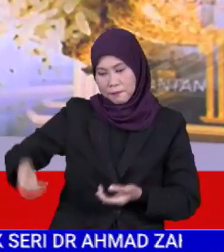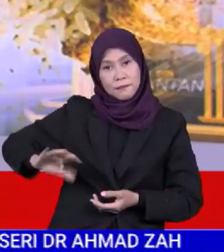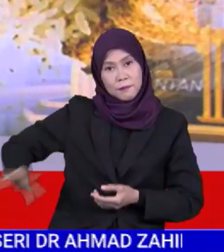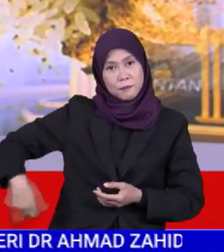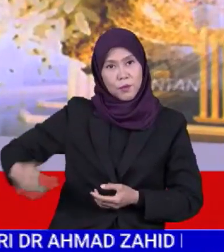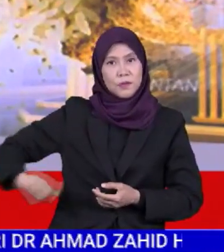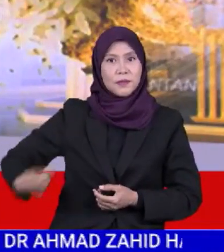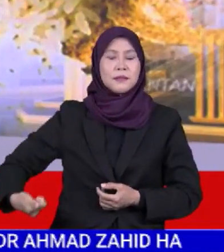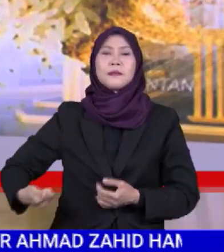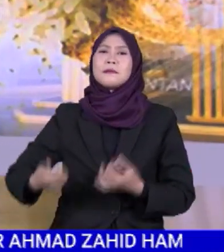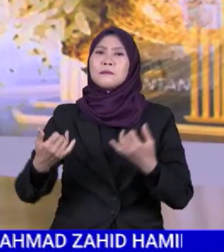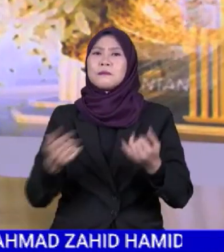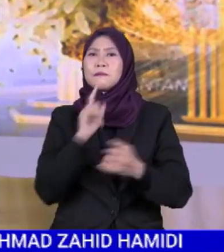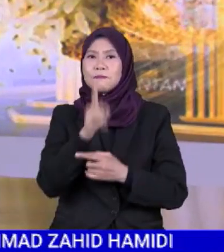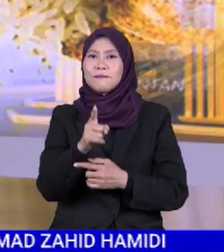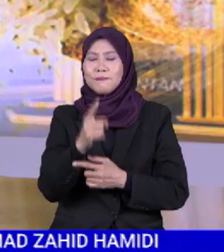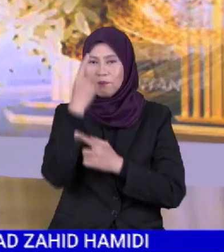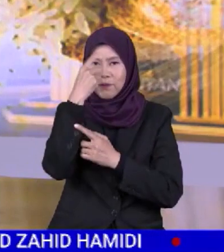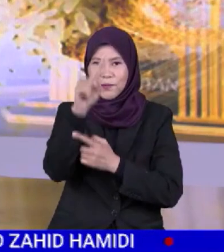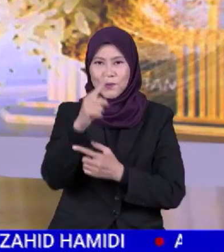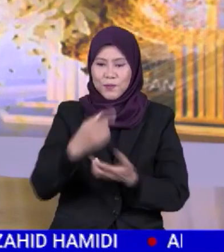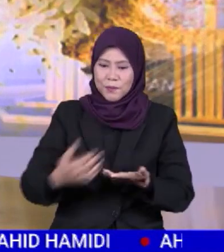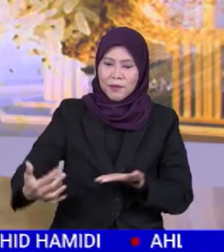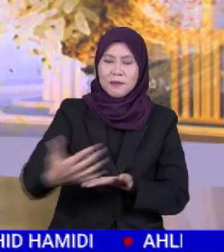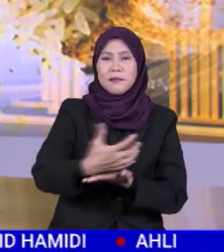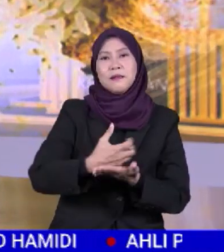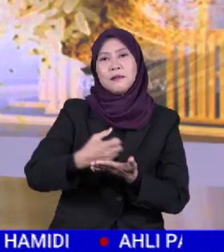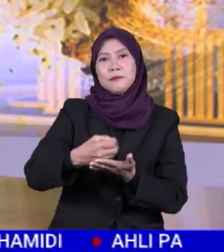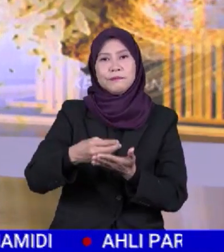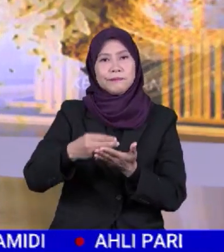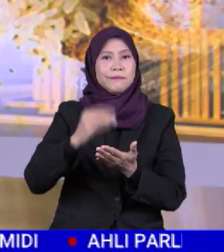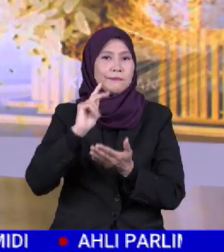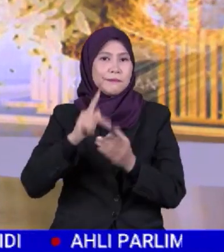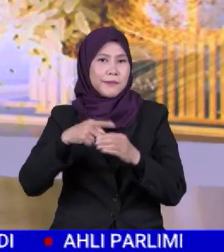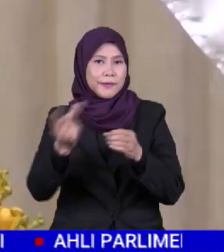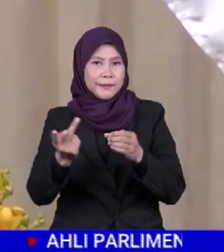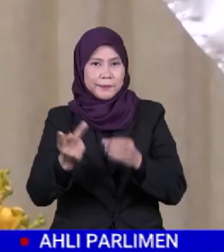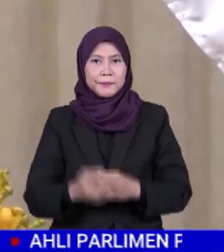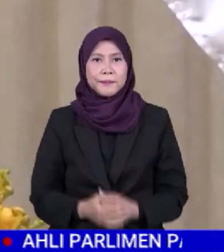kejayaan negara itu dalam menjamin kestabilan penghasilannya.